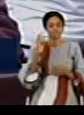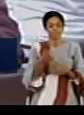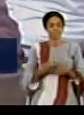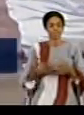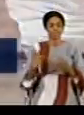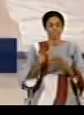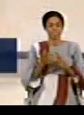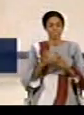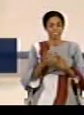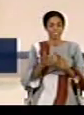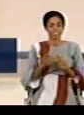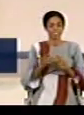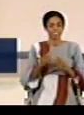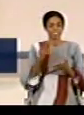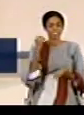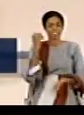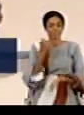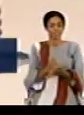Amen.